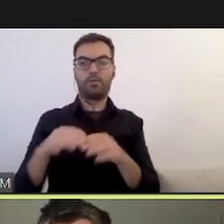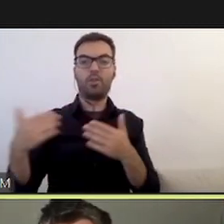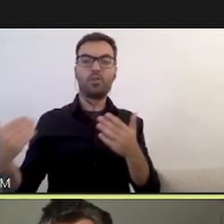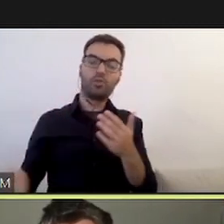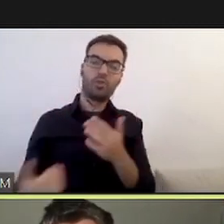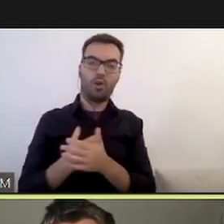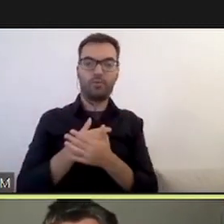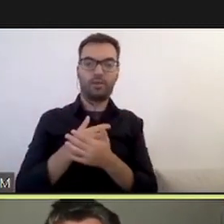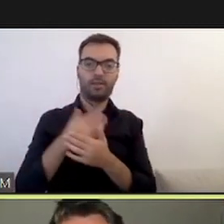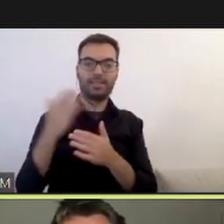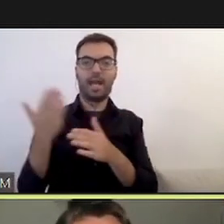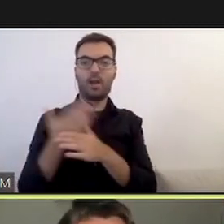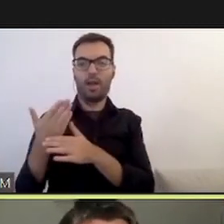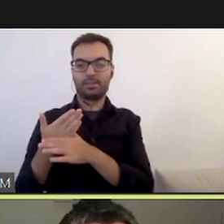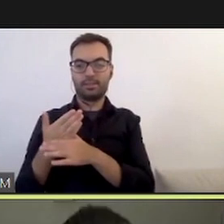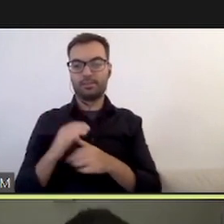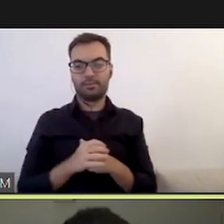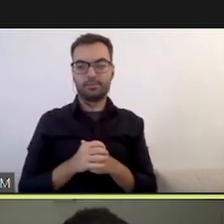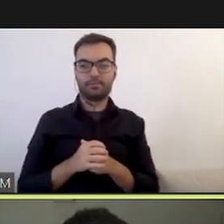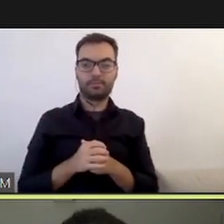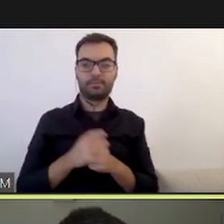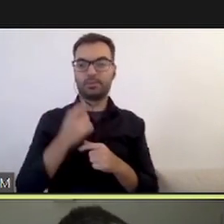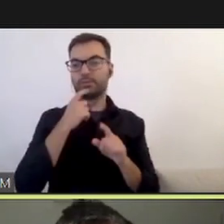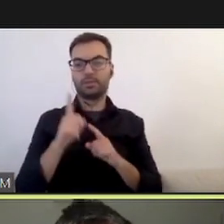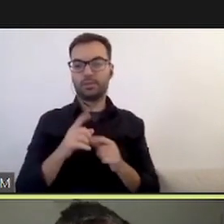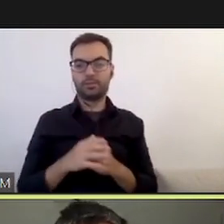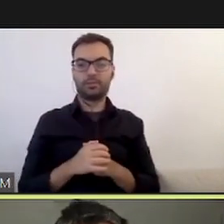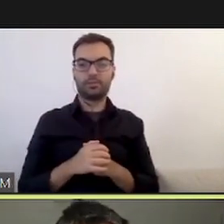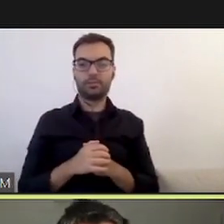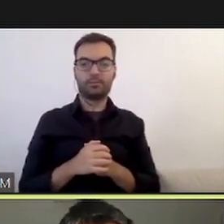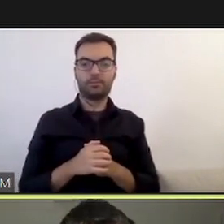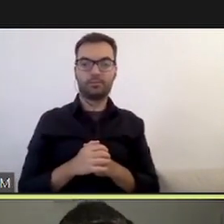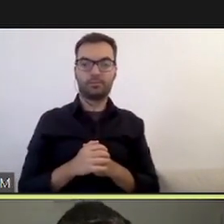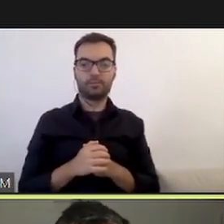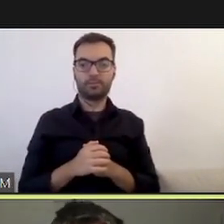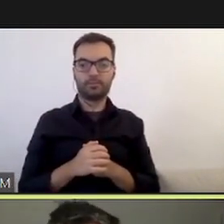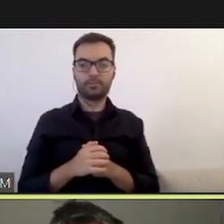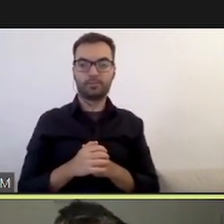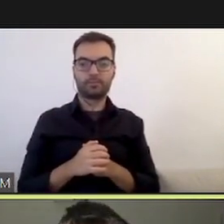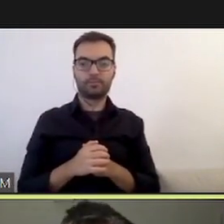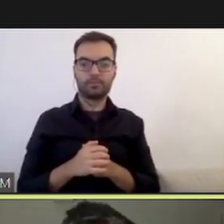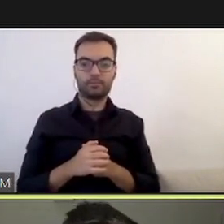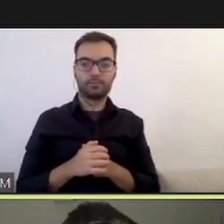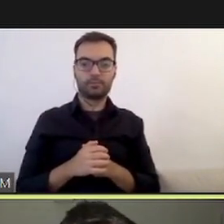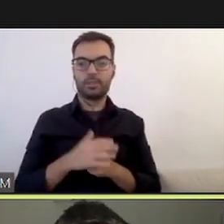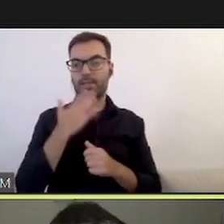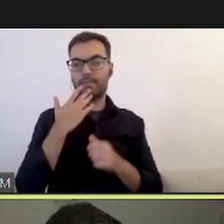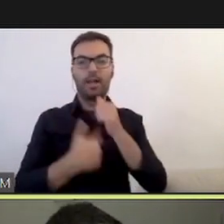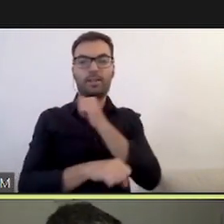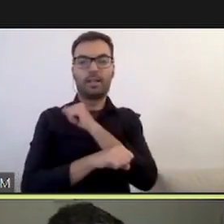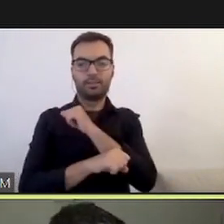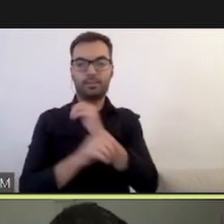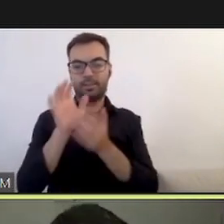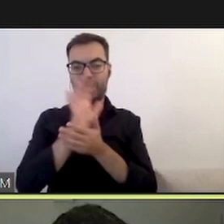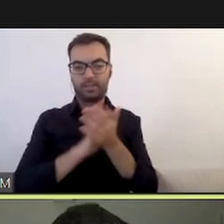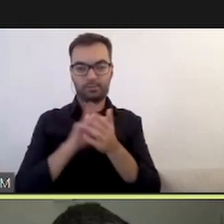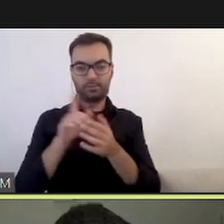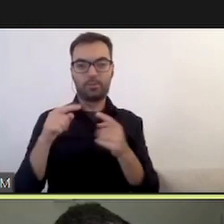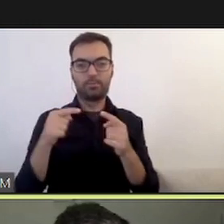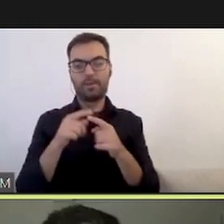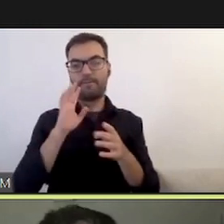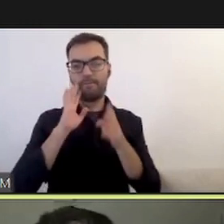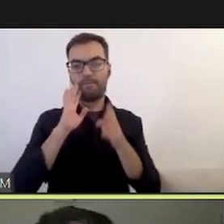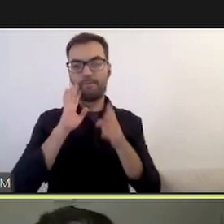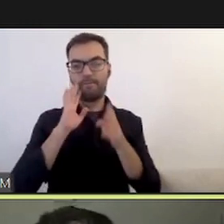tab. So what does it really mean? It means that, first of all, there is no alternative text for the Facebook.